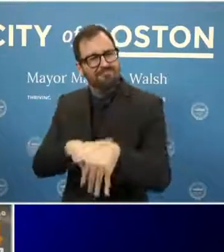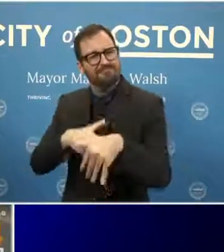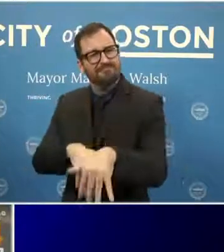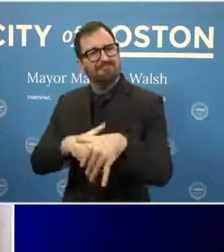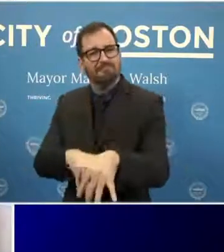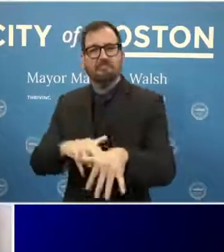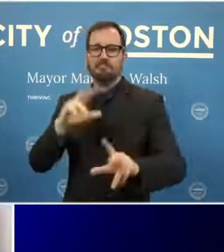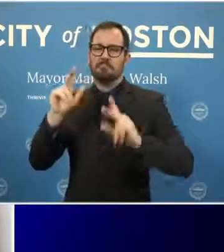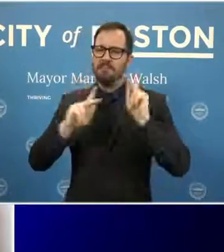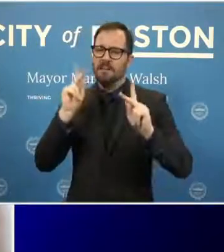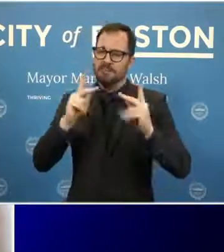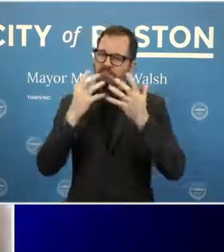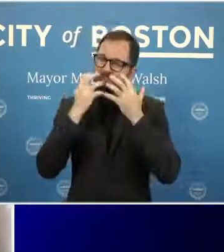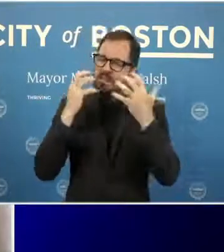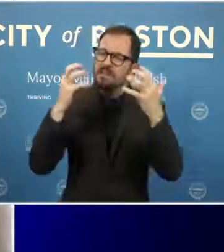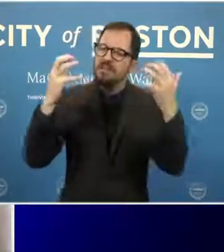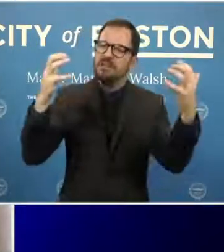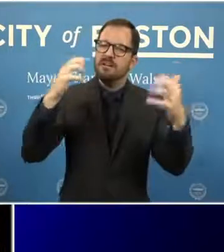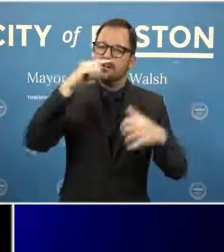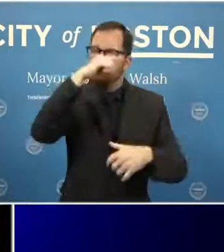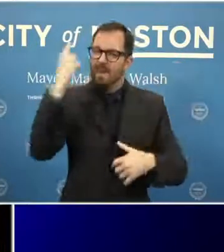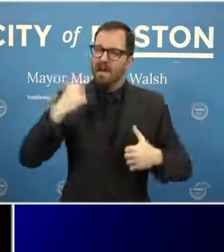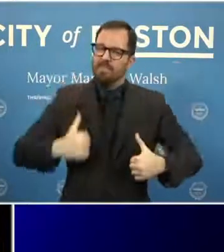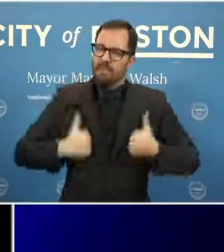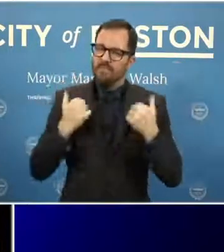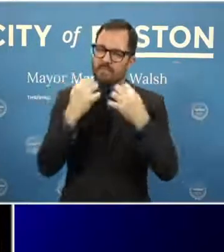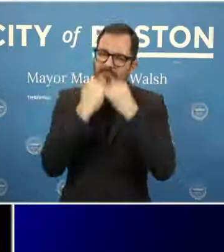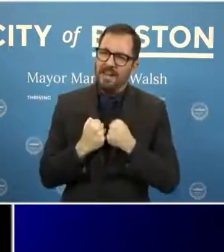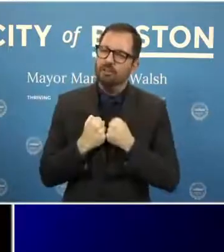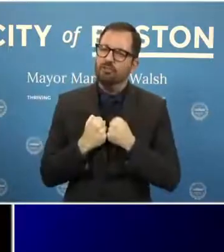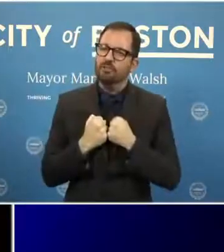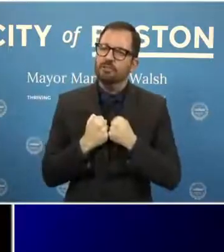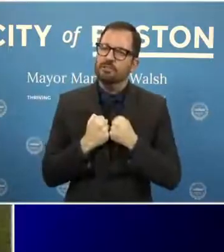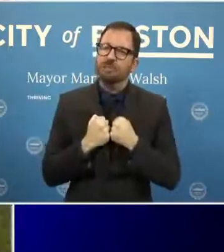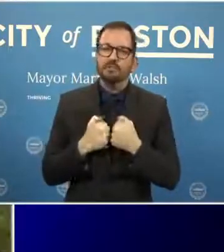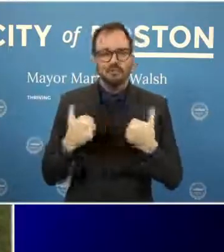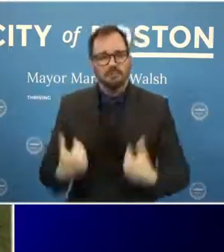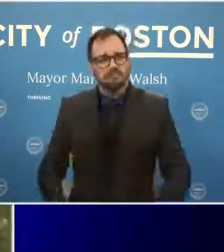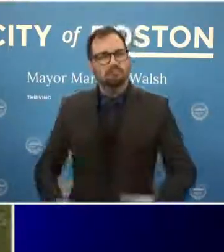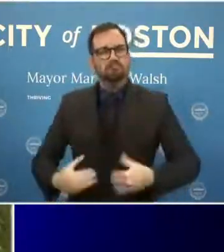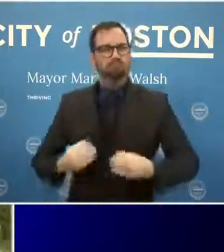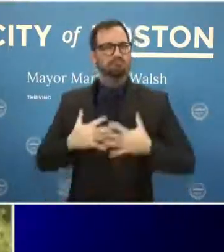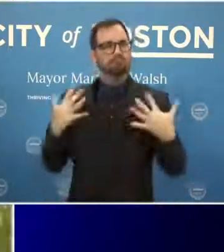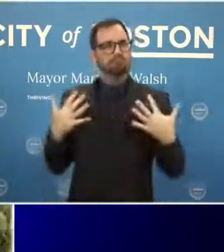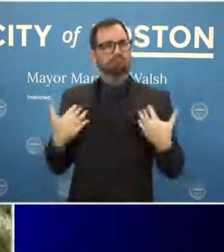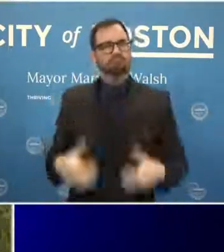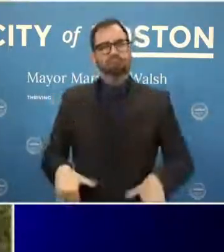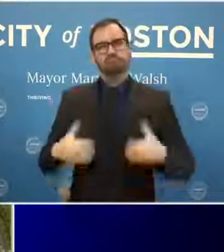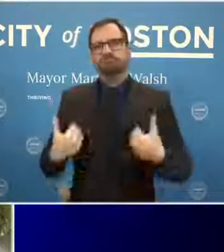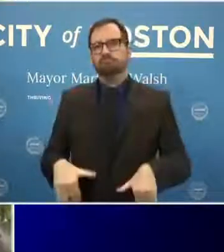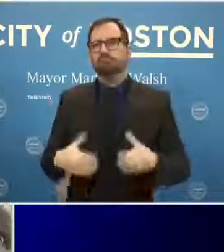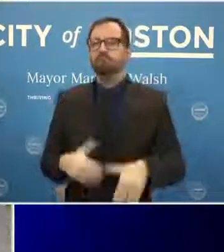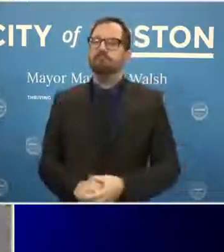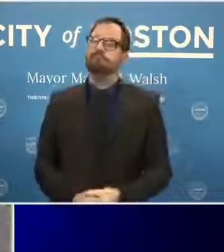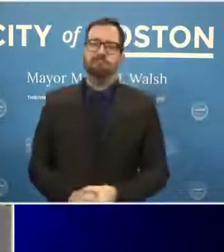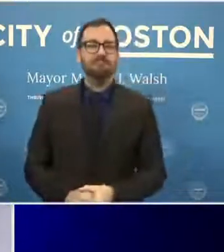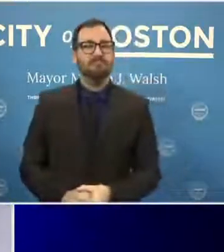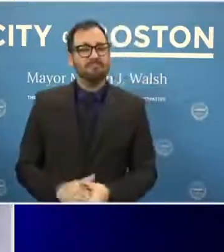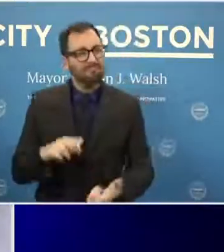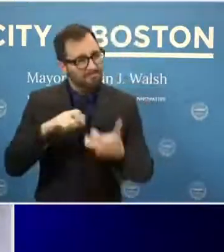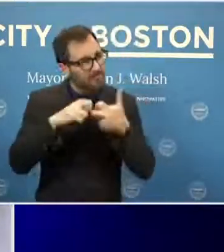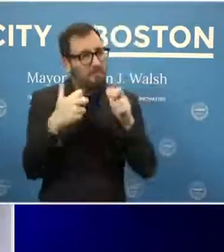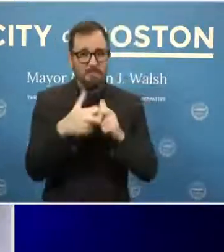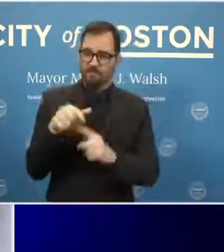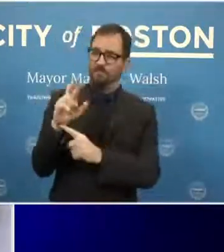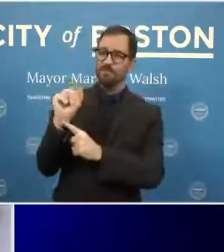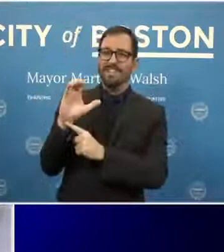Matter! Civic engagement is how we solve problems. If you're not engaged in the problems with not only within your community, but if you're not